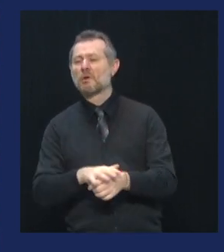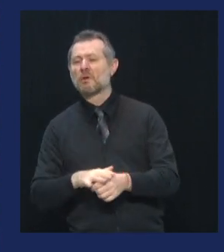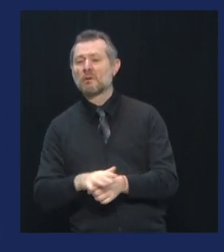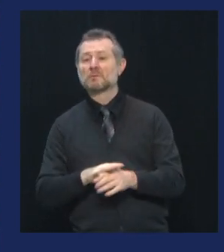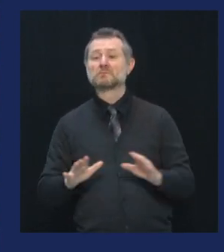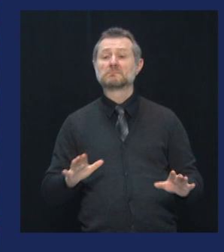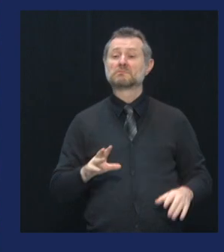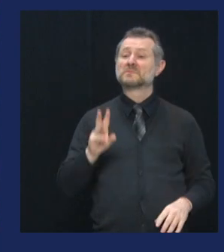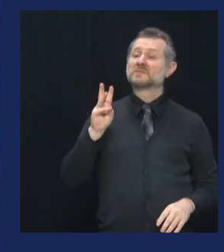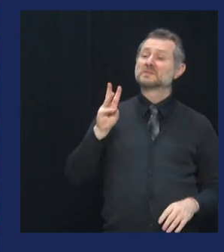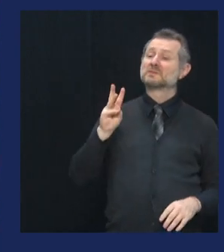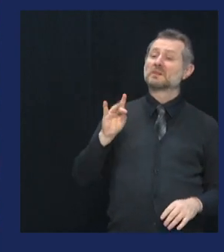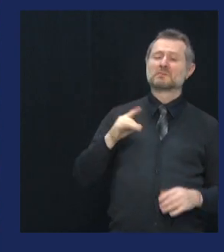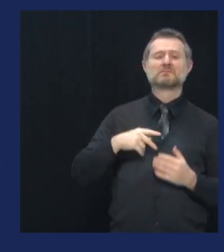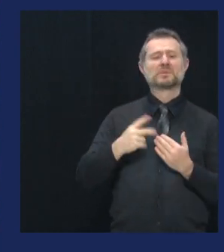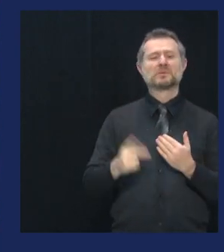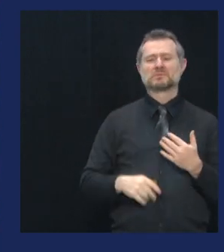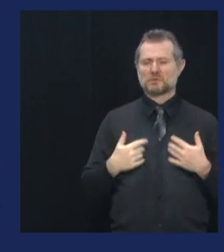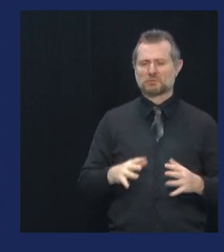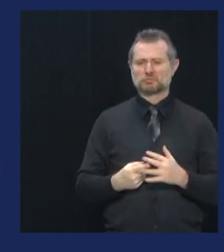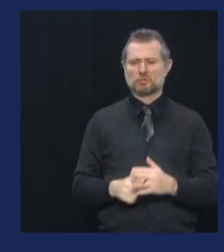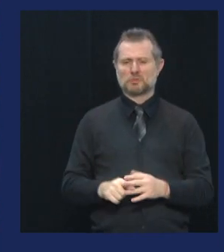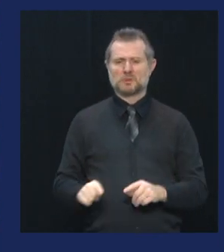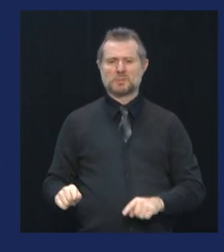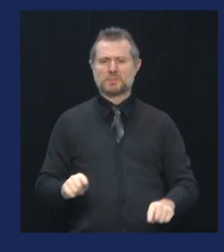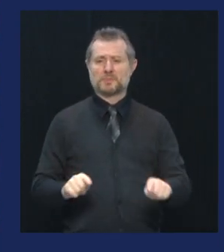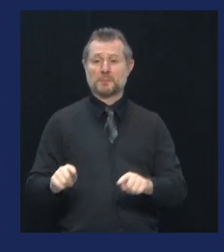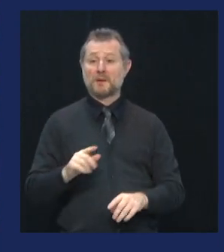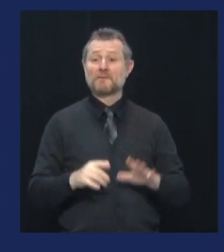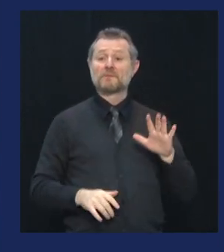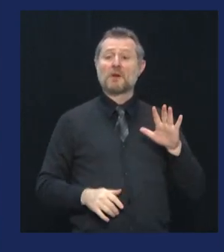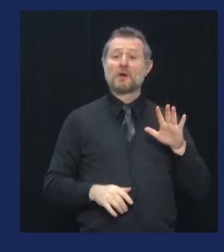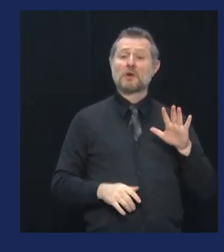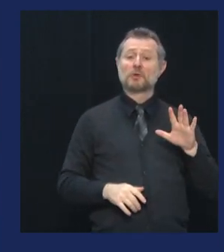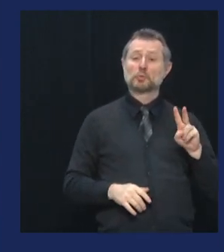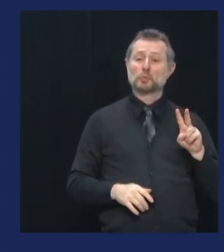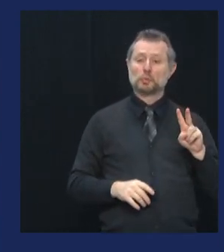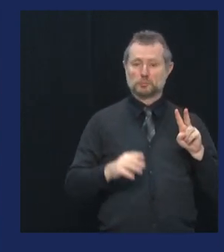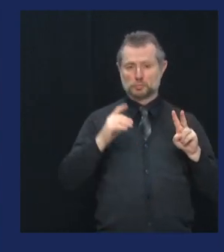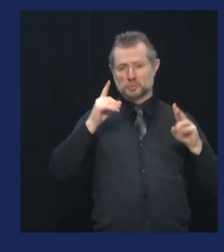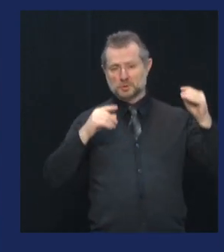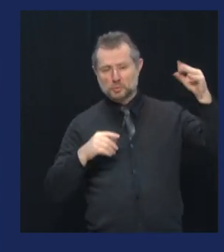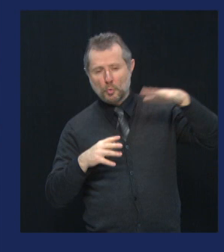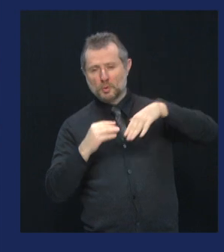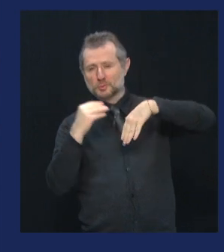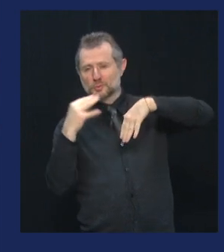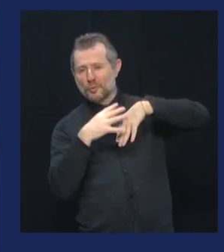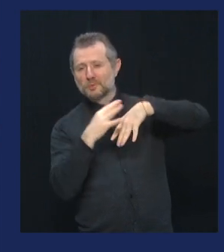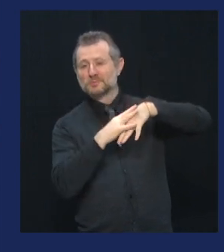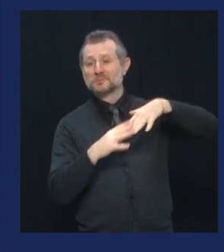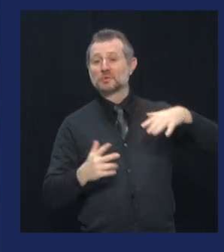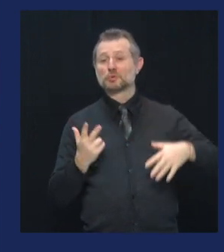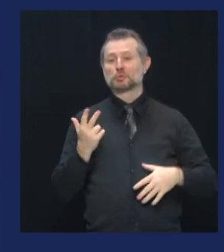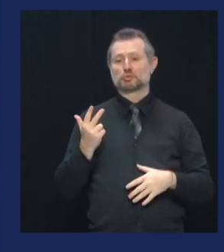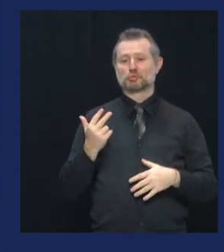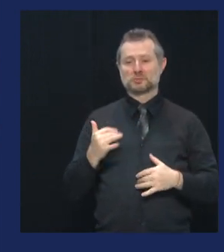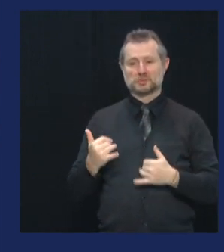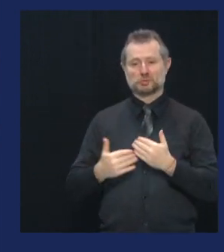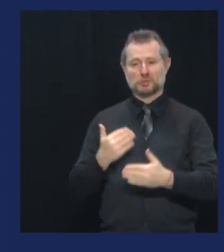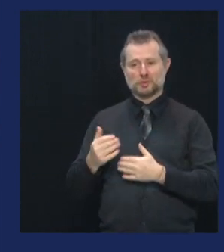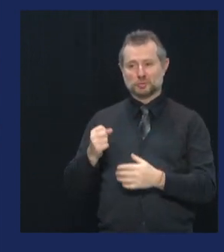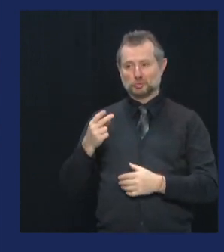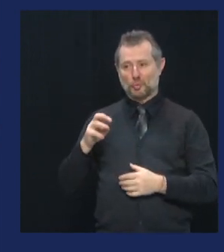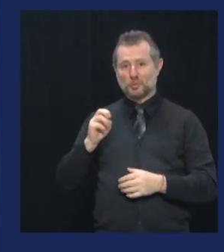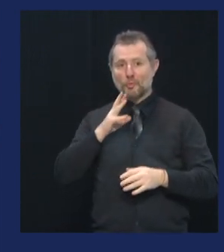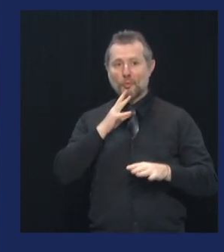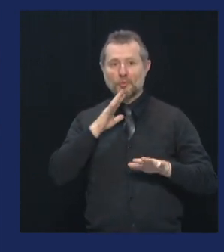commenced, including 52 solar projects, 13 onshore, and 3 offshore wind projects.